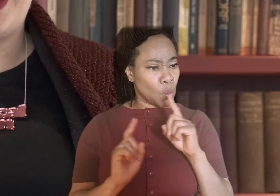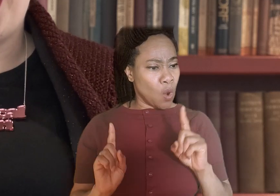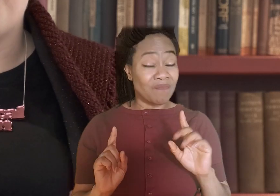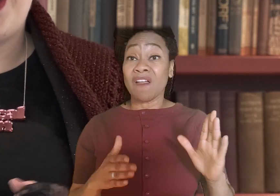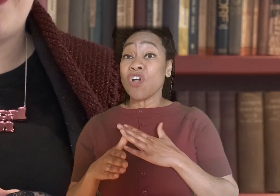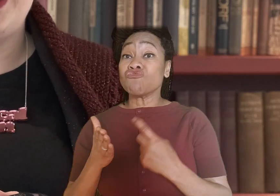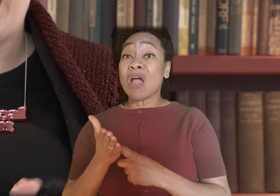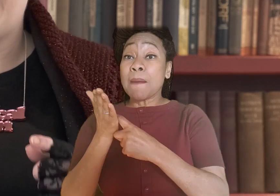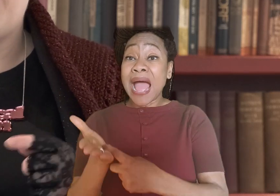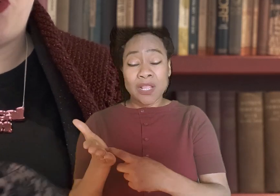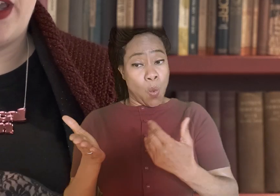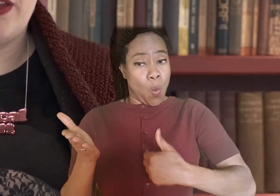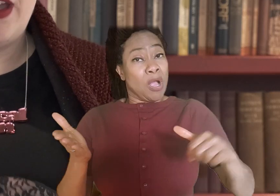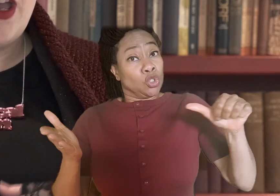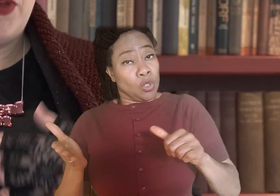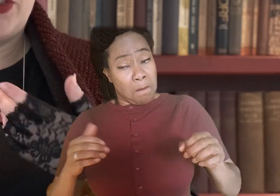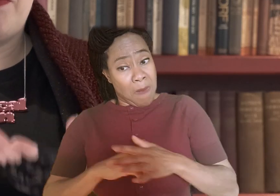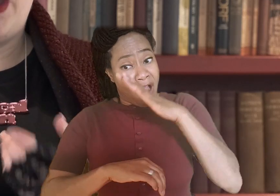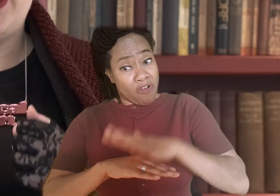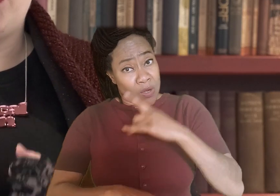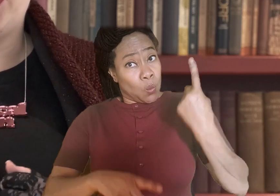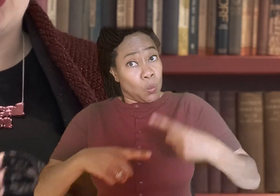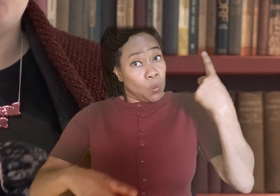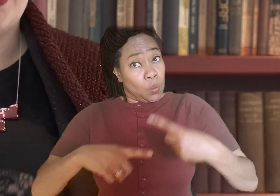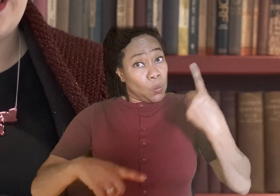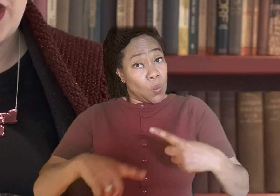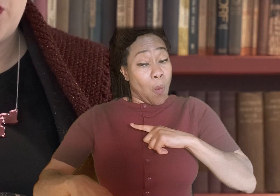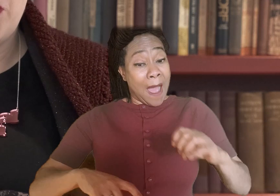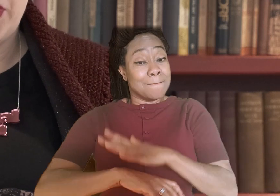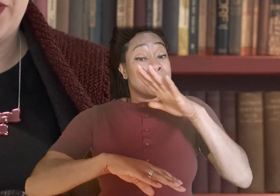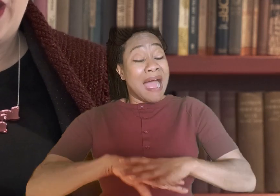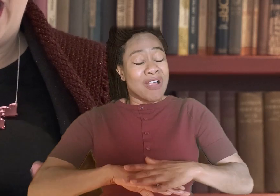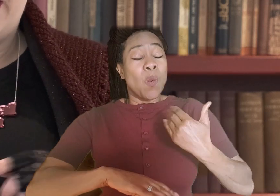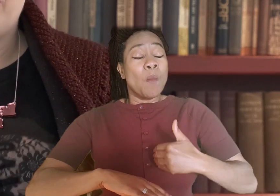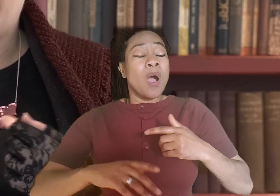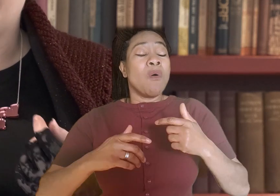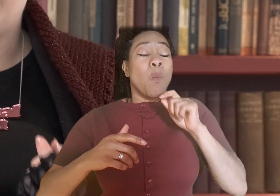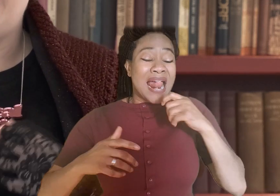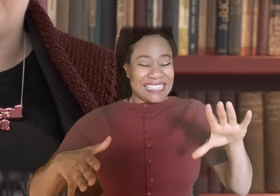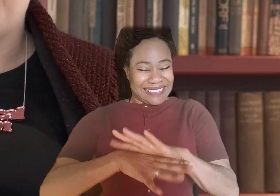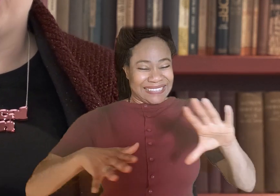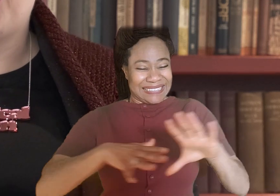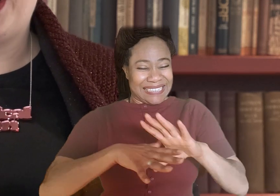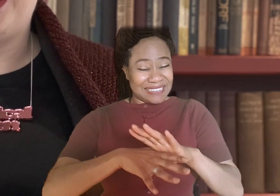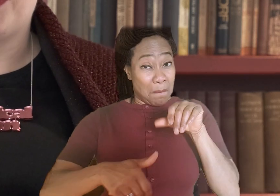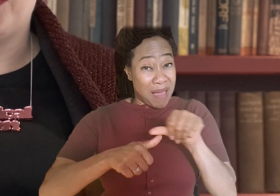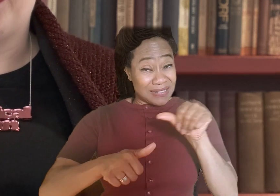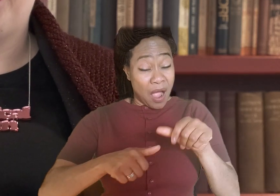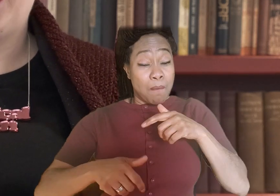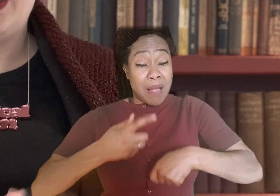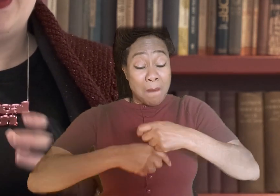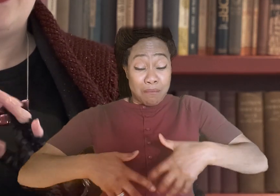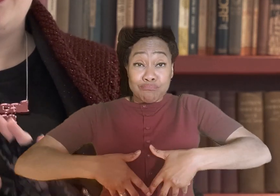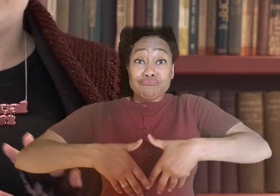recommendation was to get her married and quick, because a married woman was a sexual woman, and even better still, was a pregnant